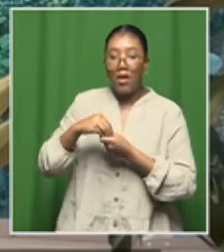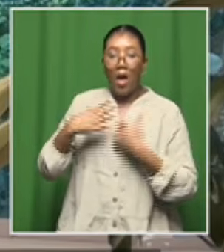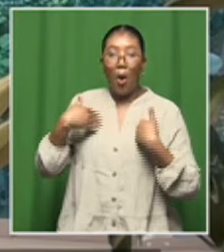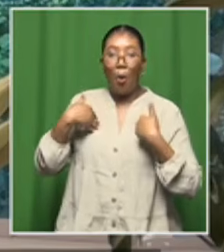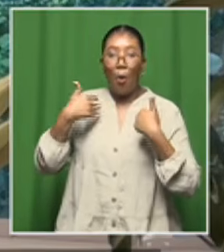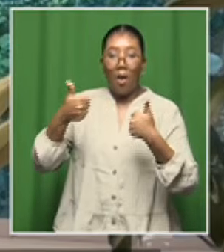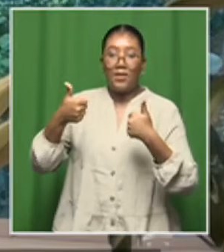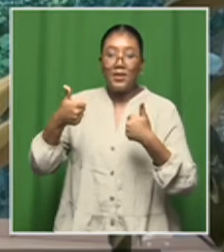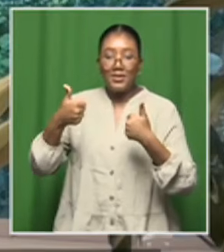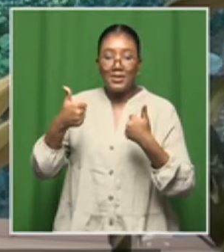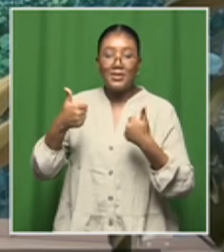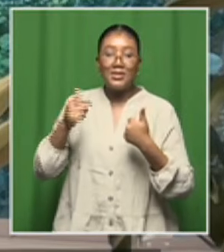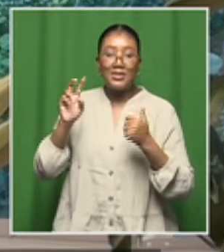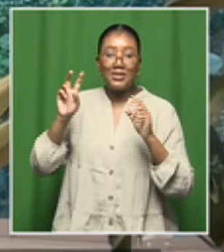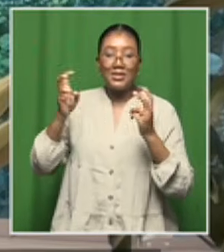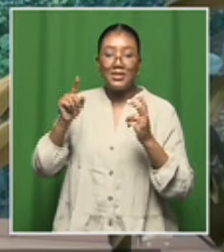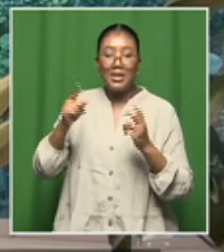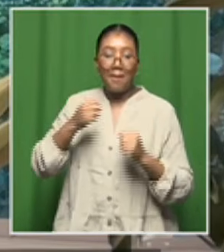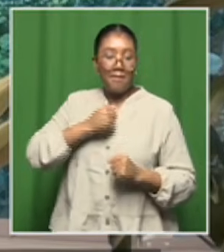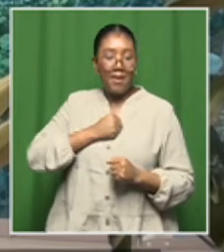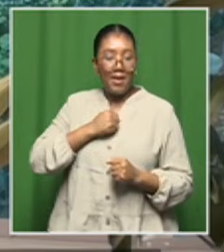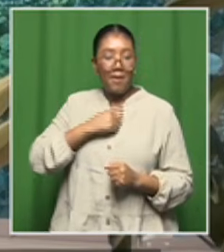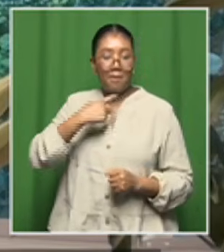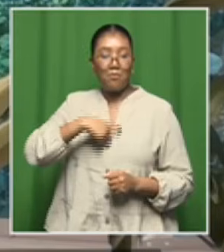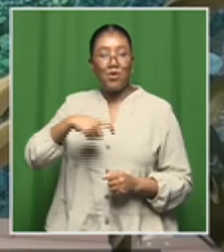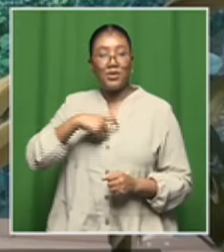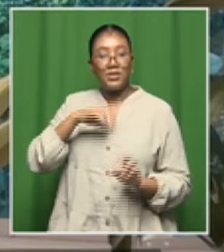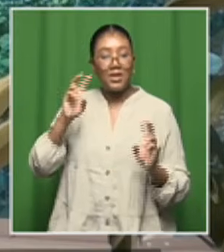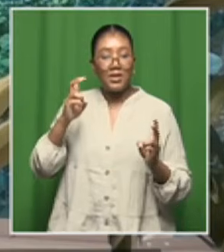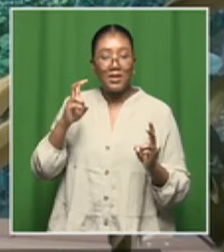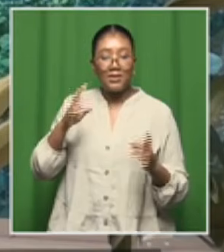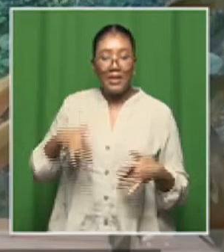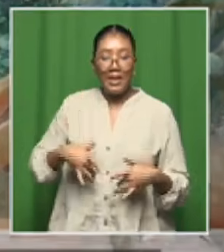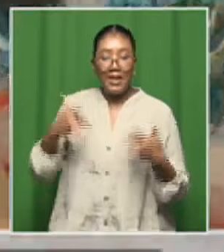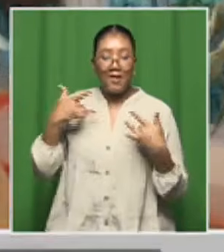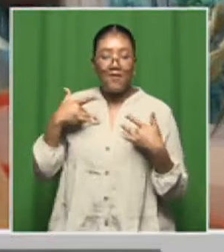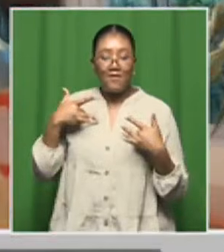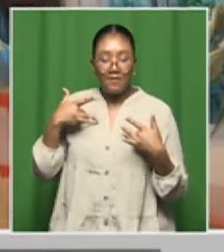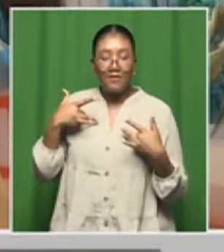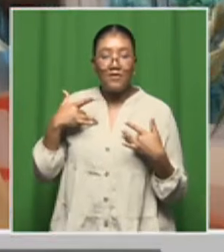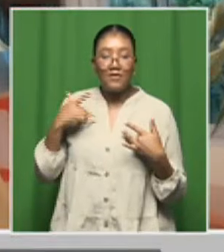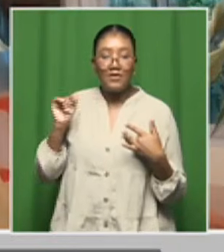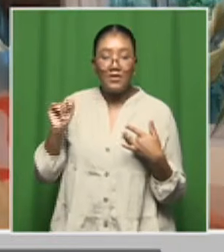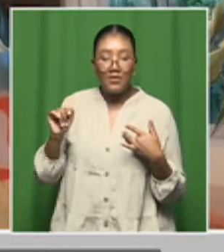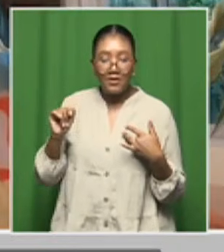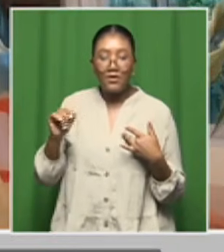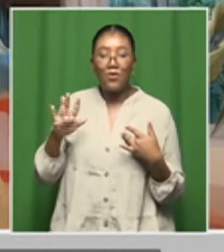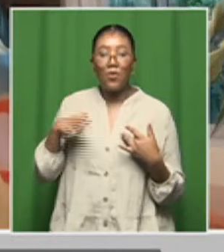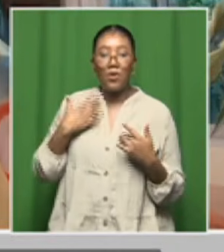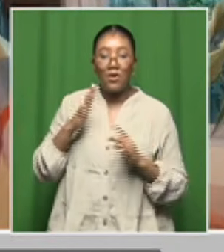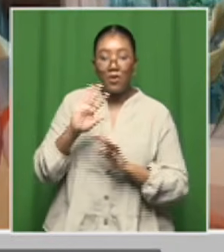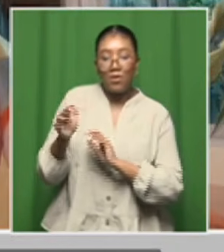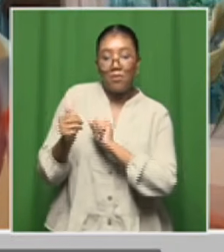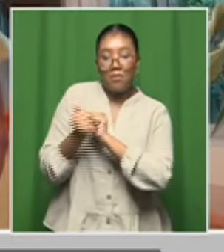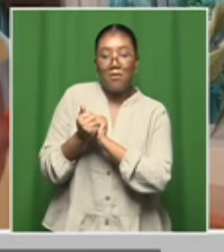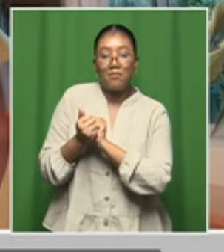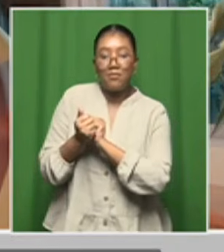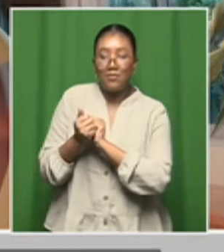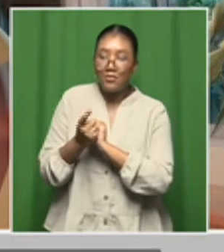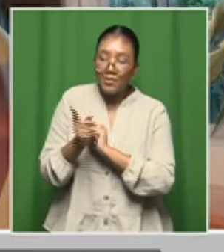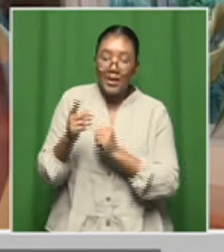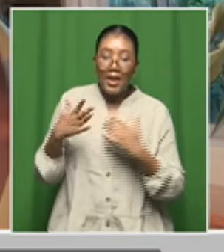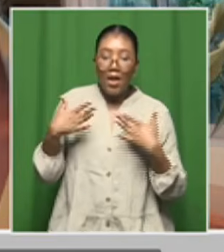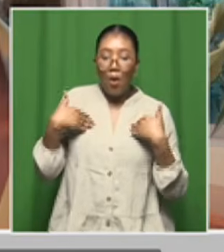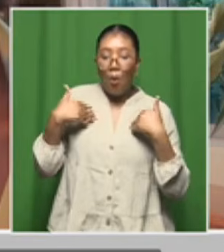Obviously, because of my own personal journey. And I would like to see us collaborating with many other